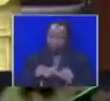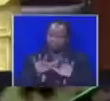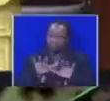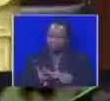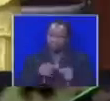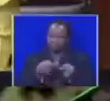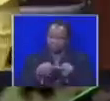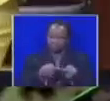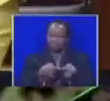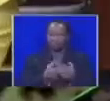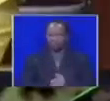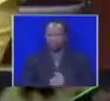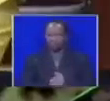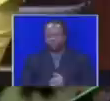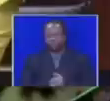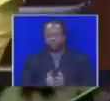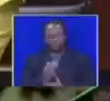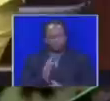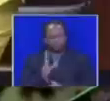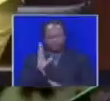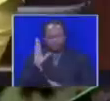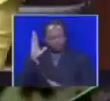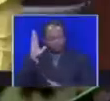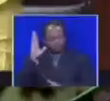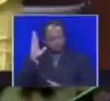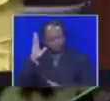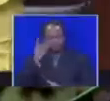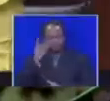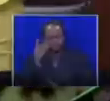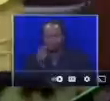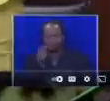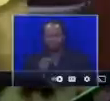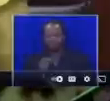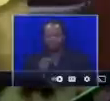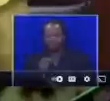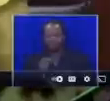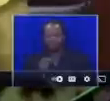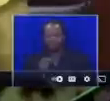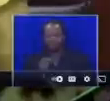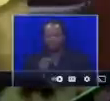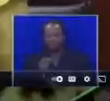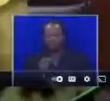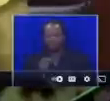Speaker. I am not allowing any more.